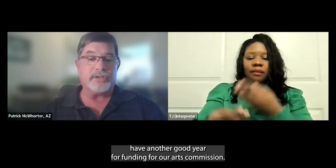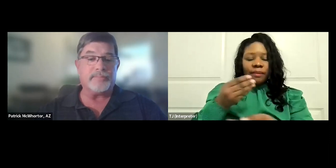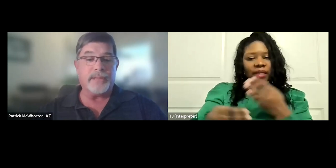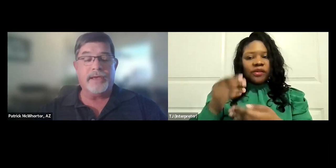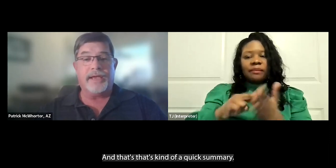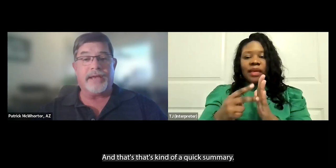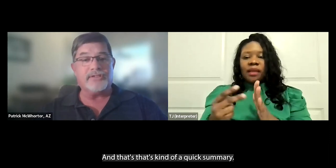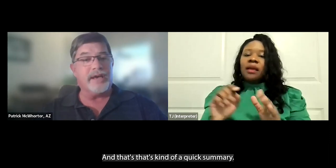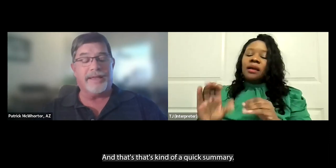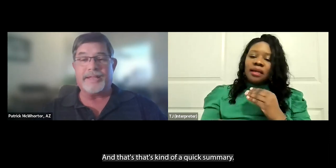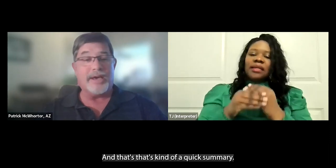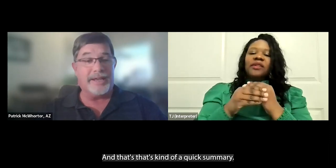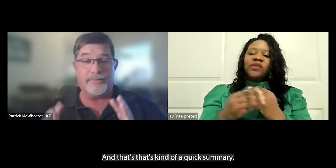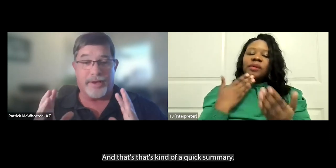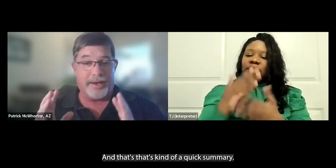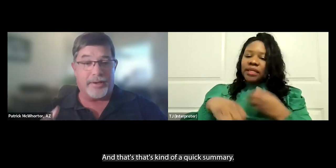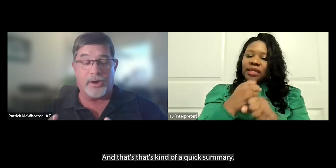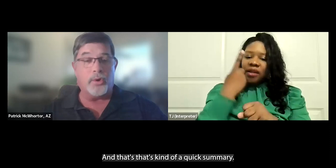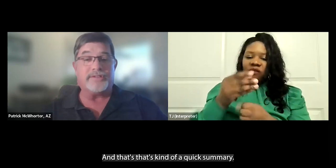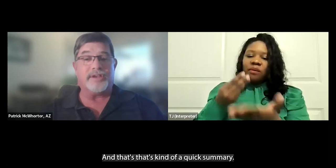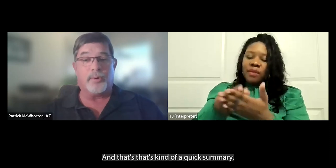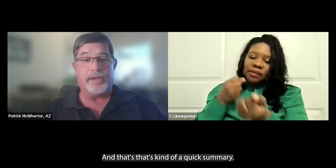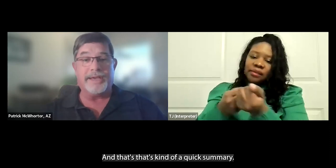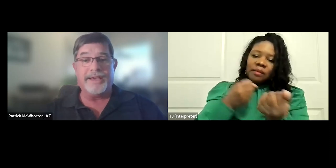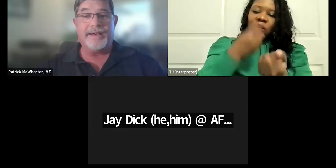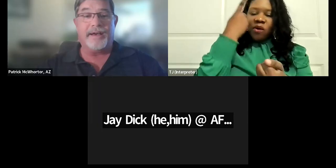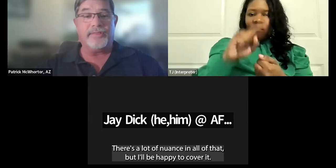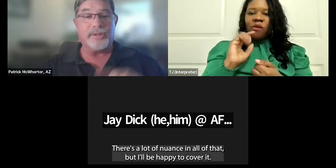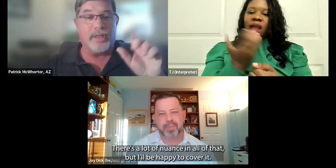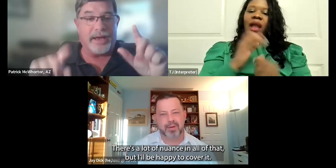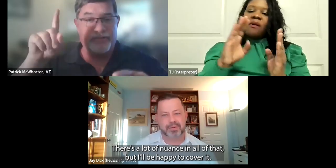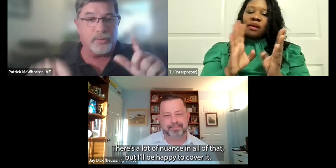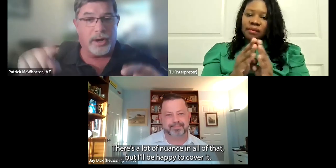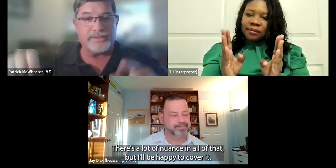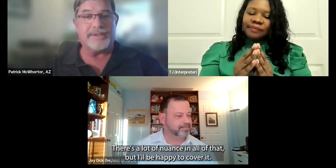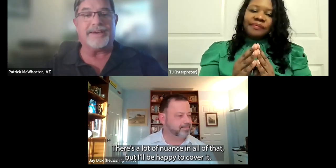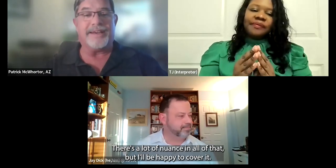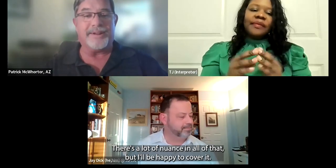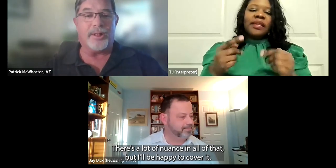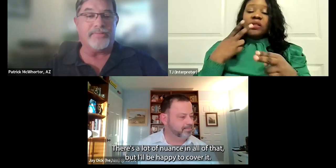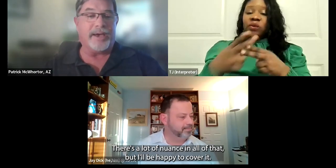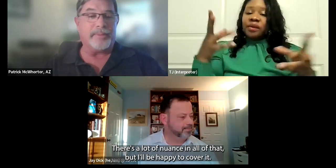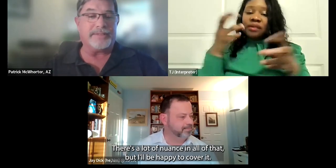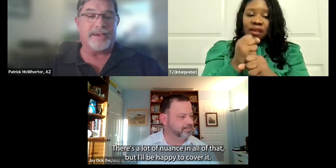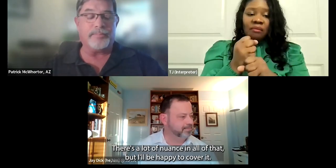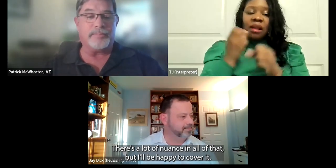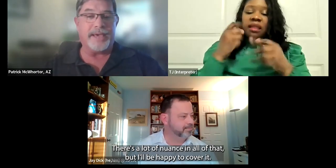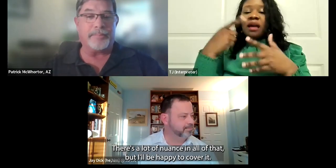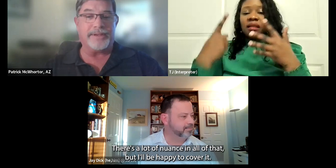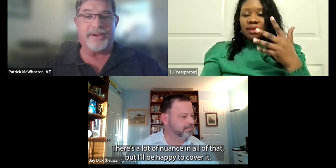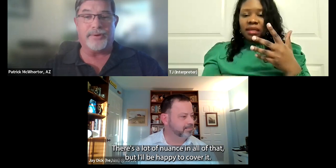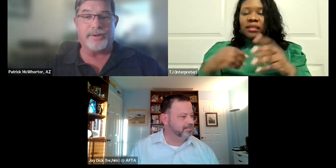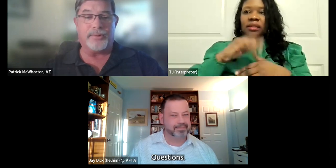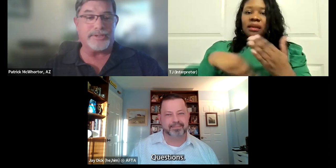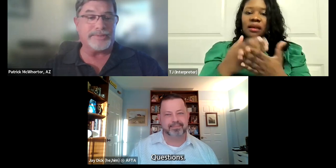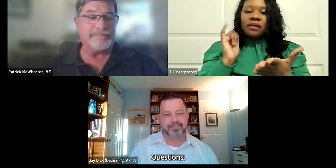Arts Commission. And that's kind of a quick summary. There's a lot of nuance in all of that, but I'd be